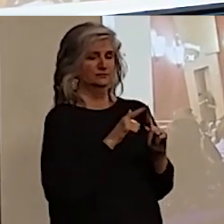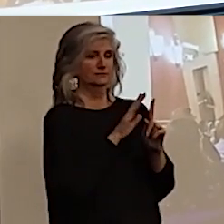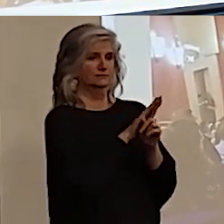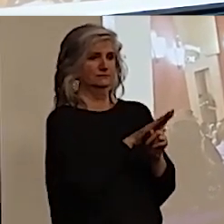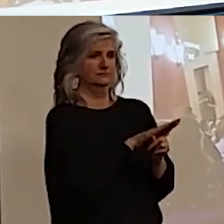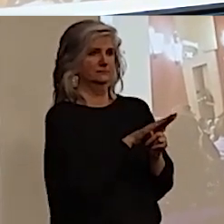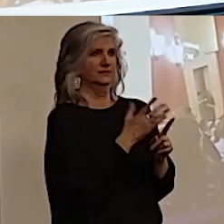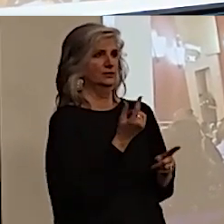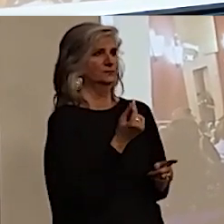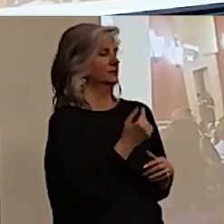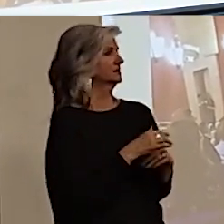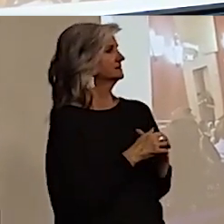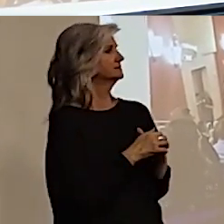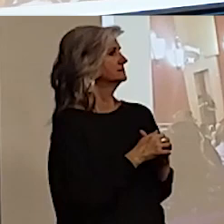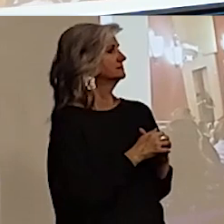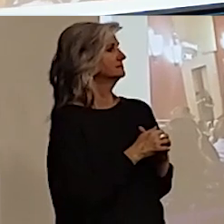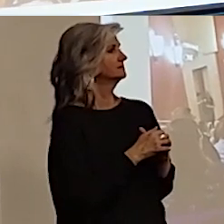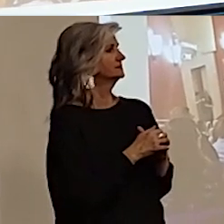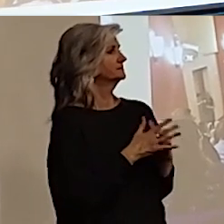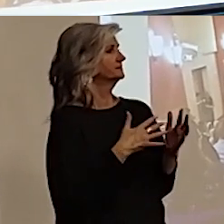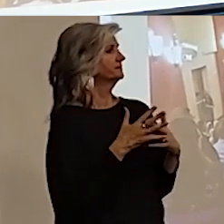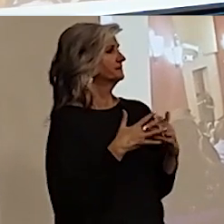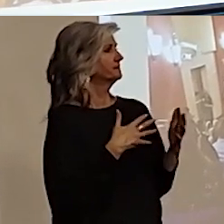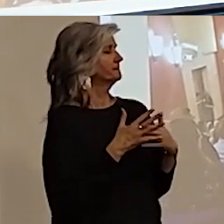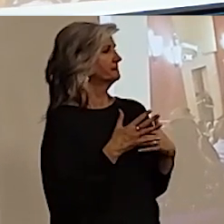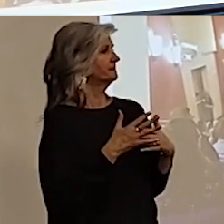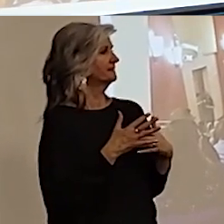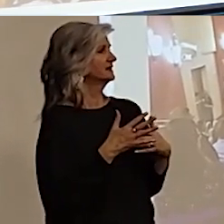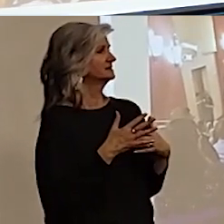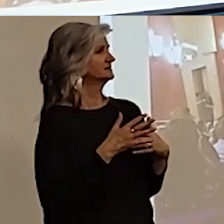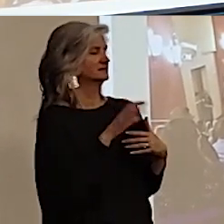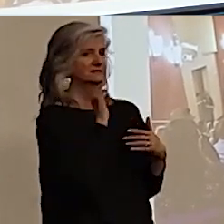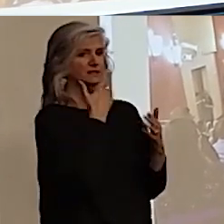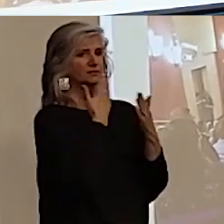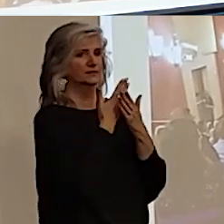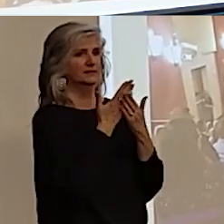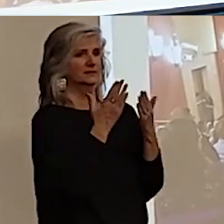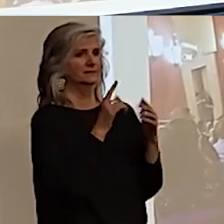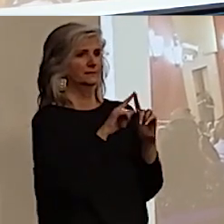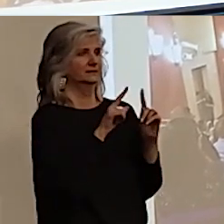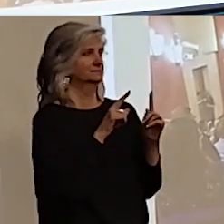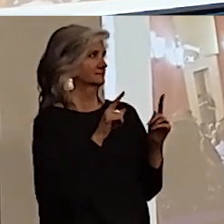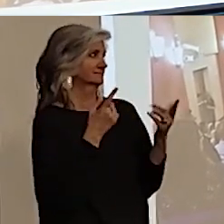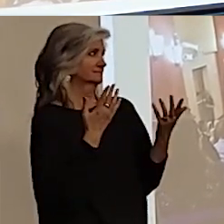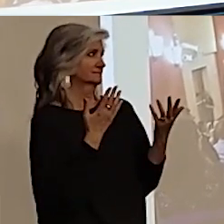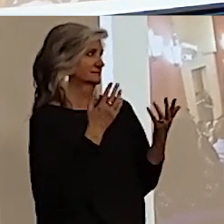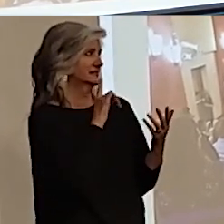little bit. And anyway, it's not a good thing, but it is what it is.